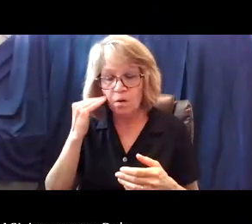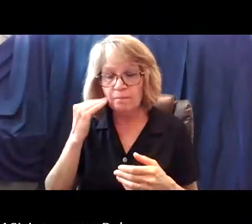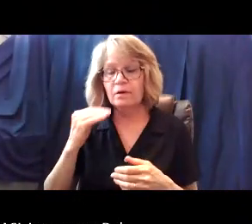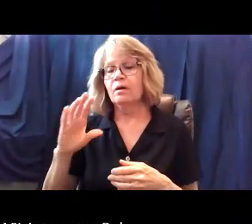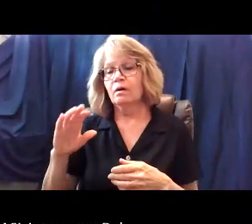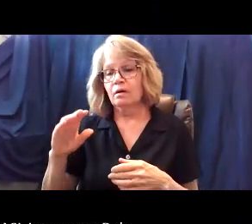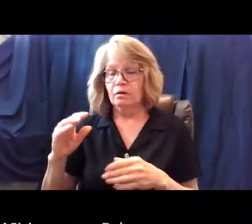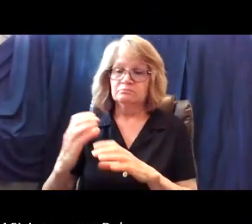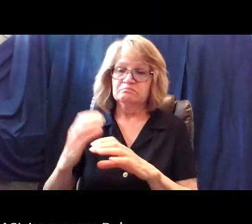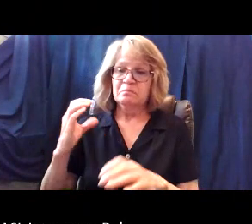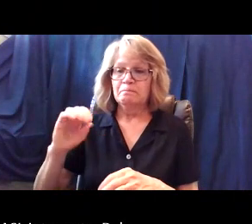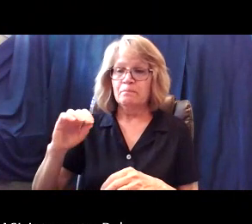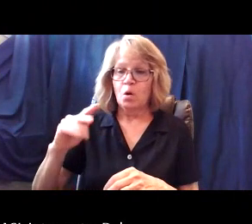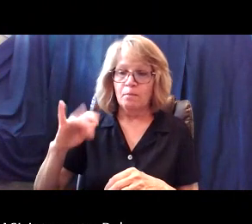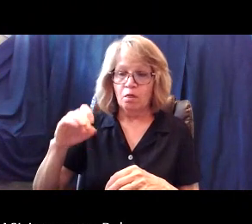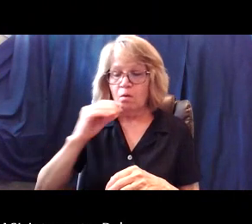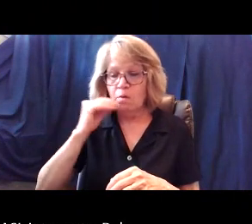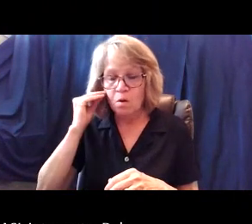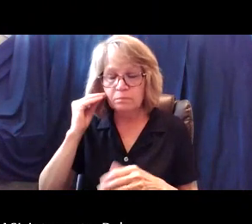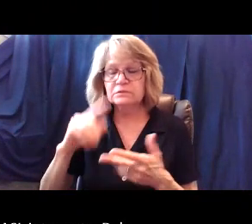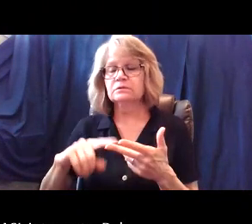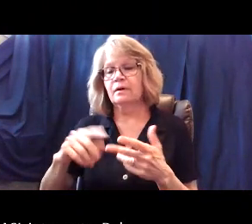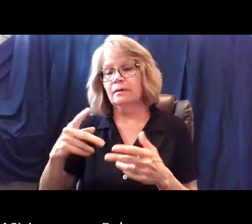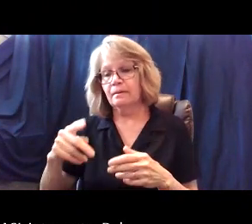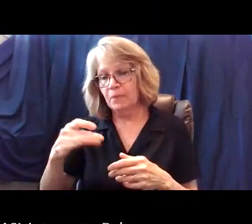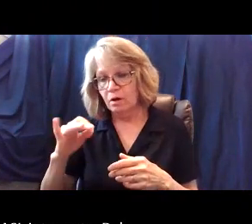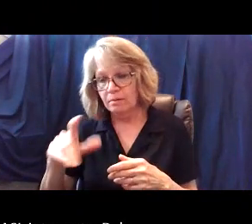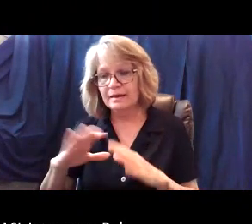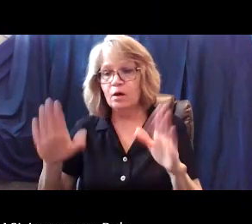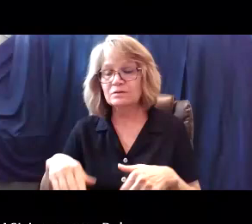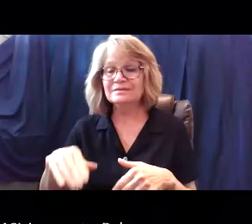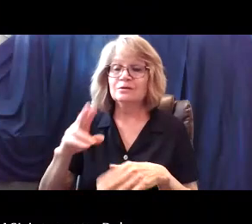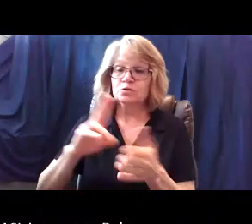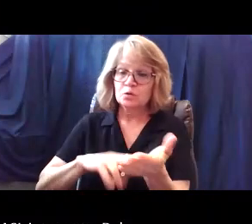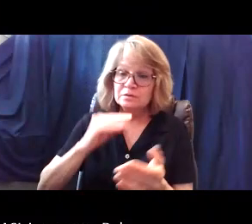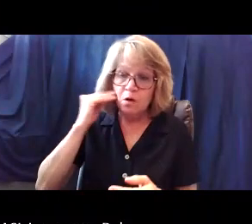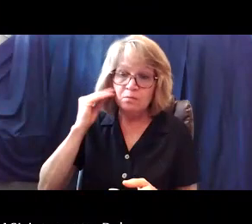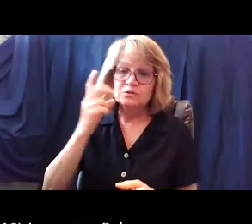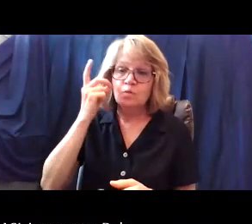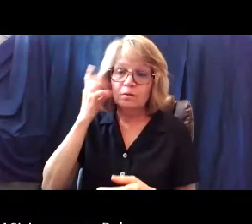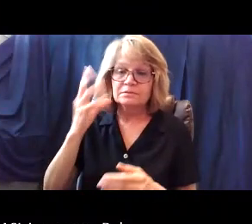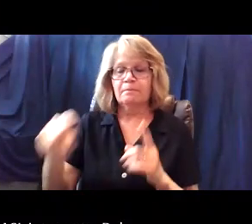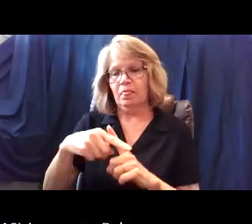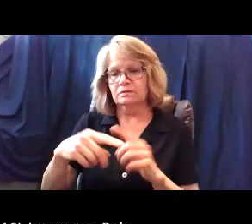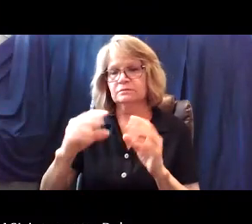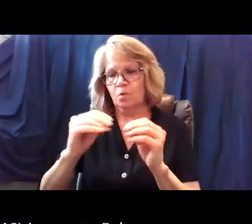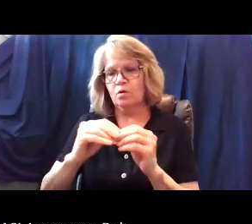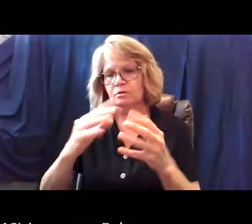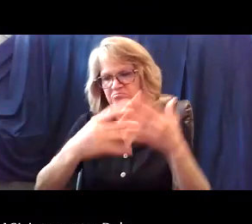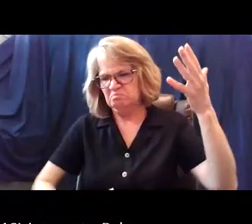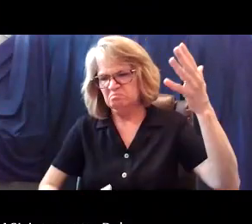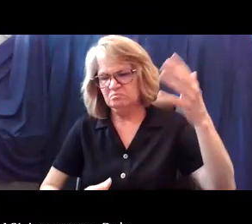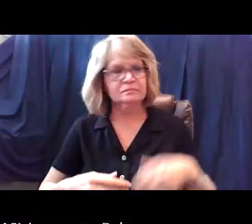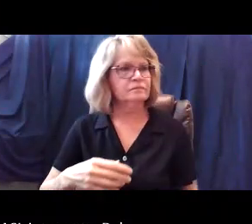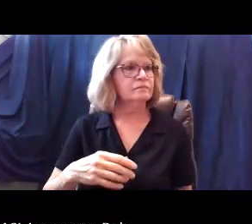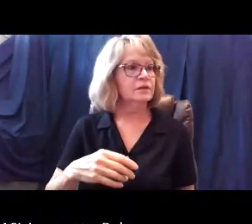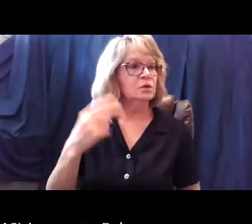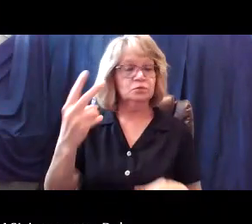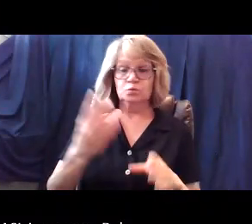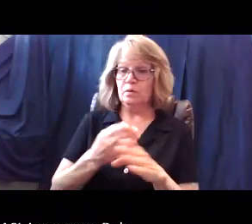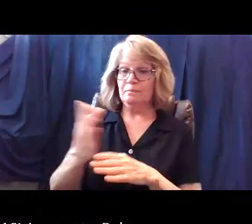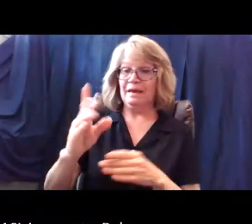parks, condominiums, public housing, nursing homes, dormitories, and more. And there are two main types